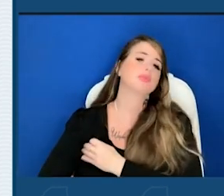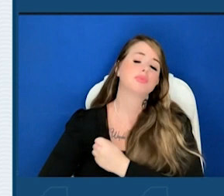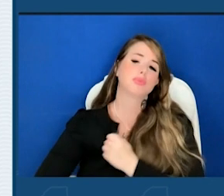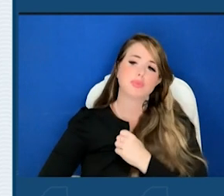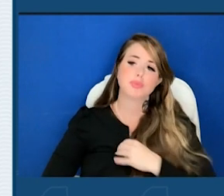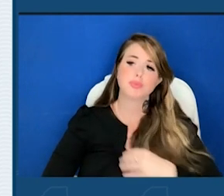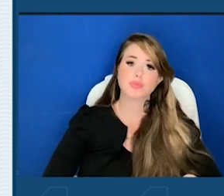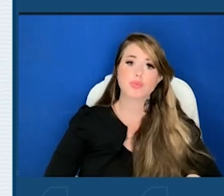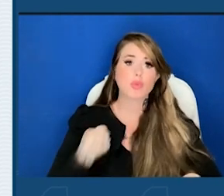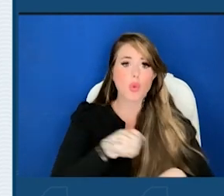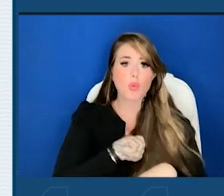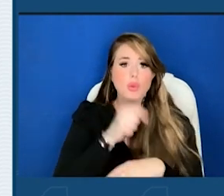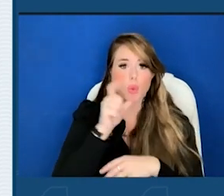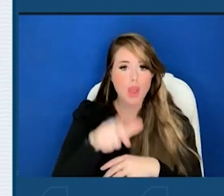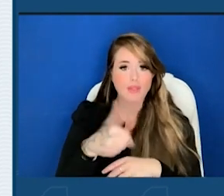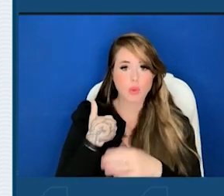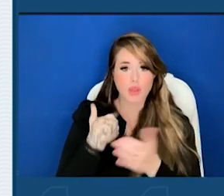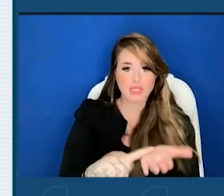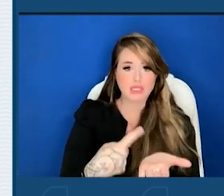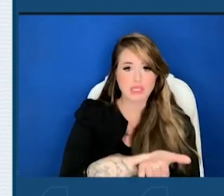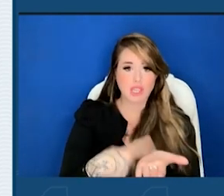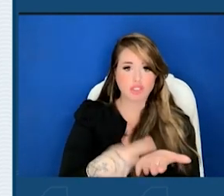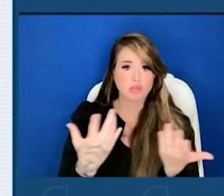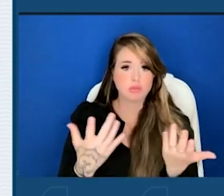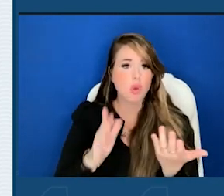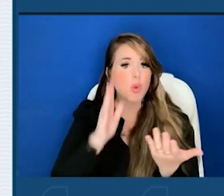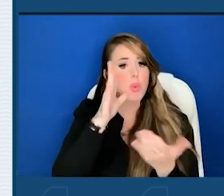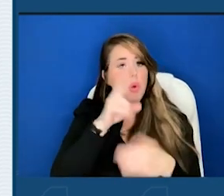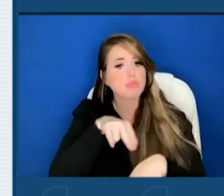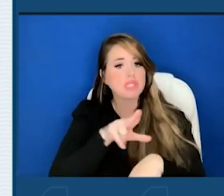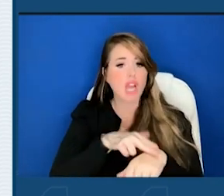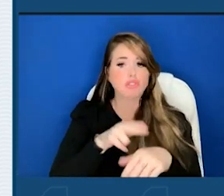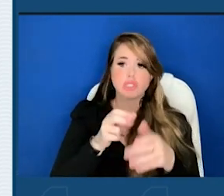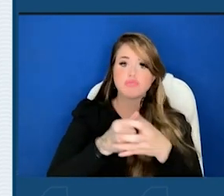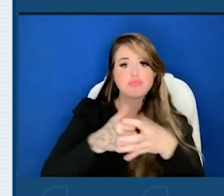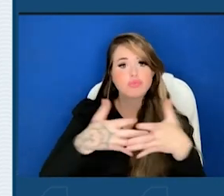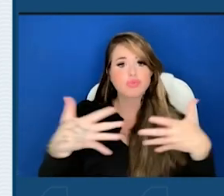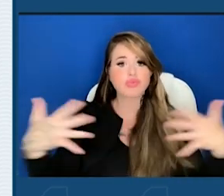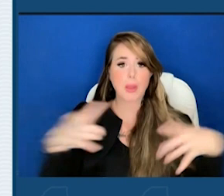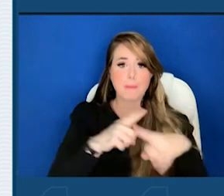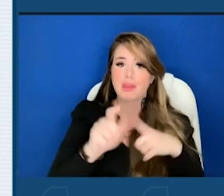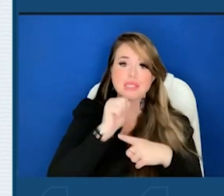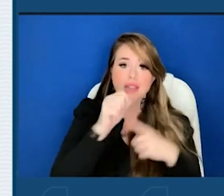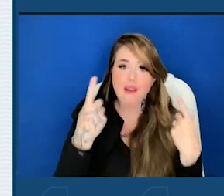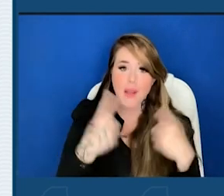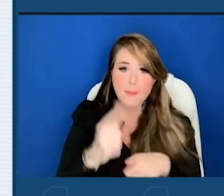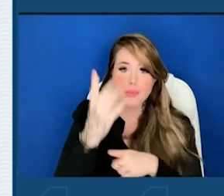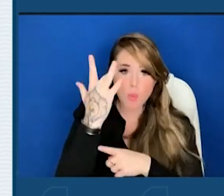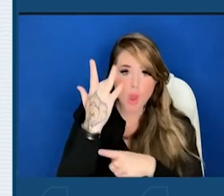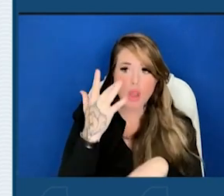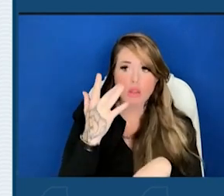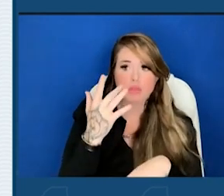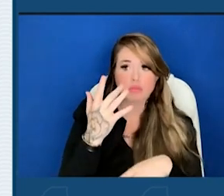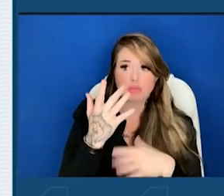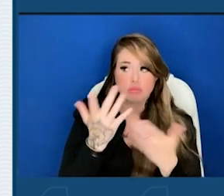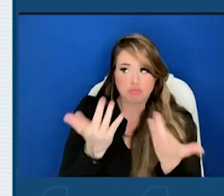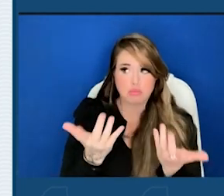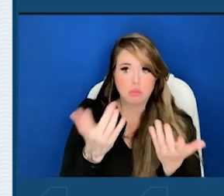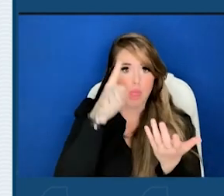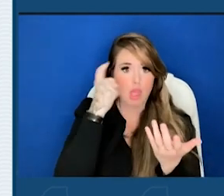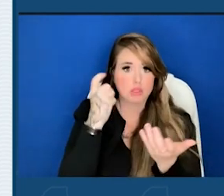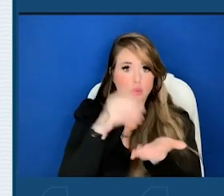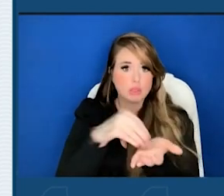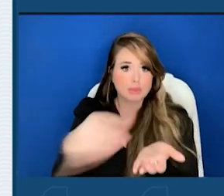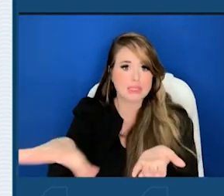We wouldn't have to be having this conversation. It would have happened organically. But it didn't. We can wait forever, hope it